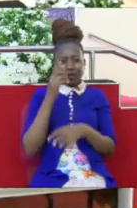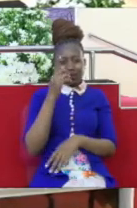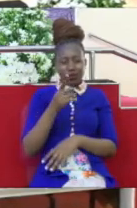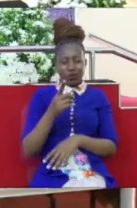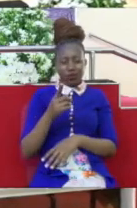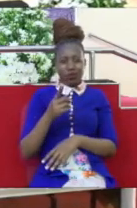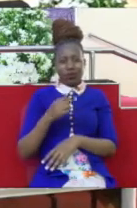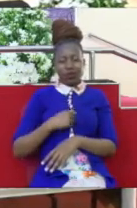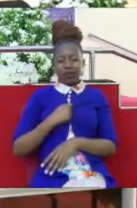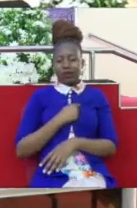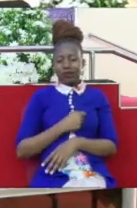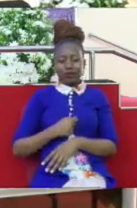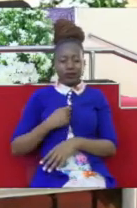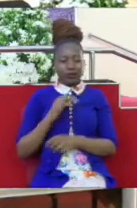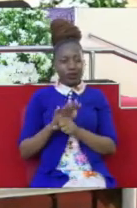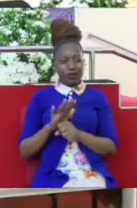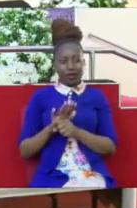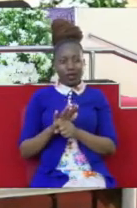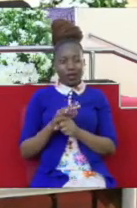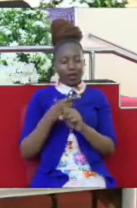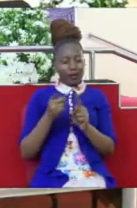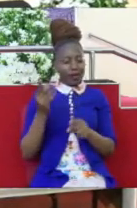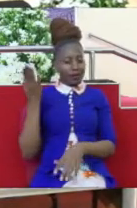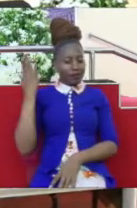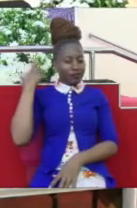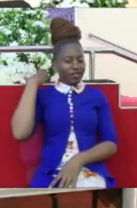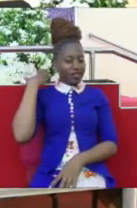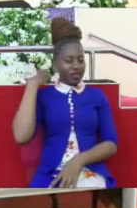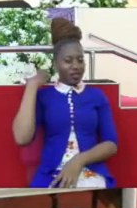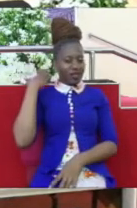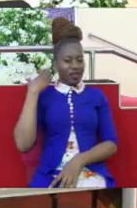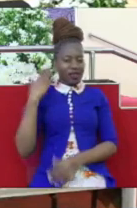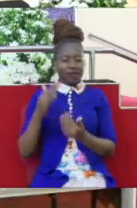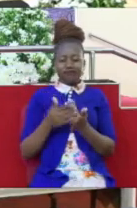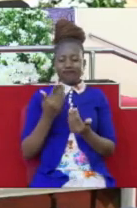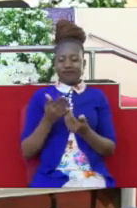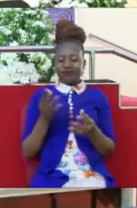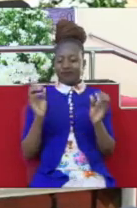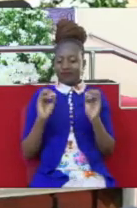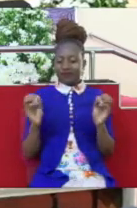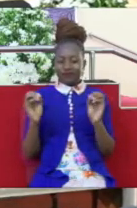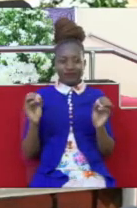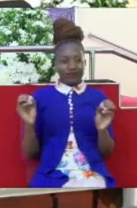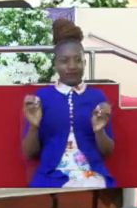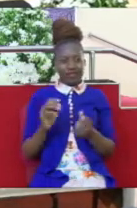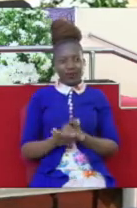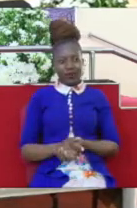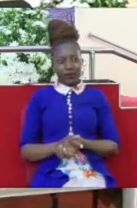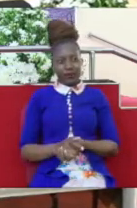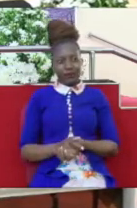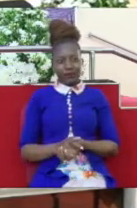just behind you, lakini nyuma yako, they're saying poli, poli, poli, poli, poli sana. Wengine wanasema hivyo.